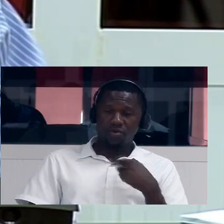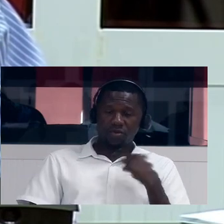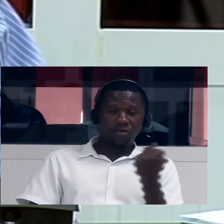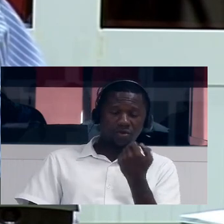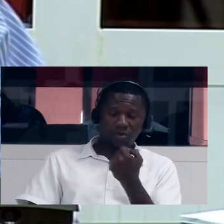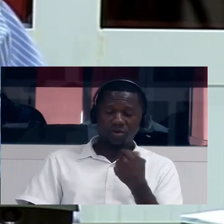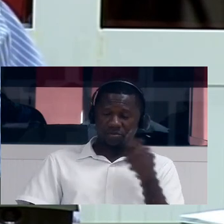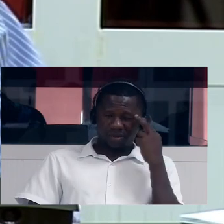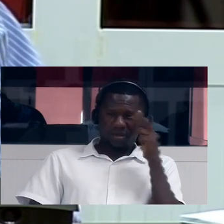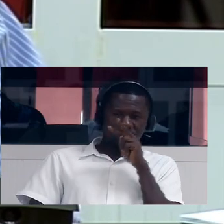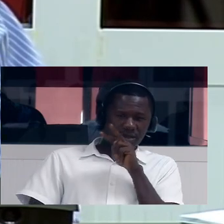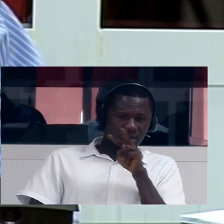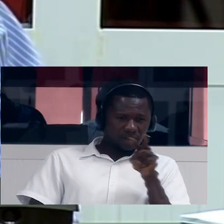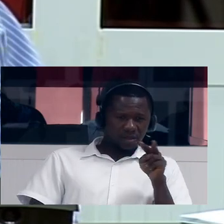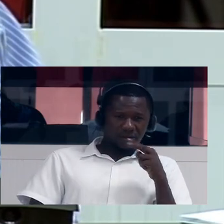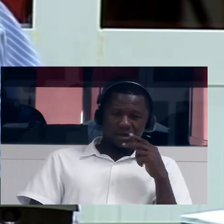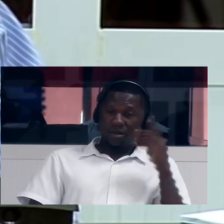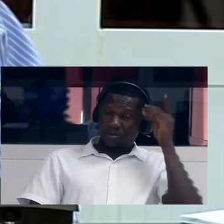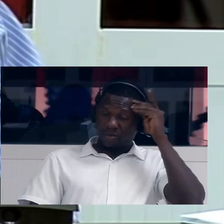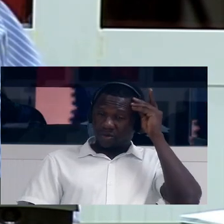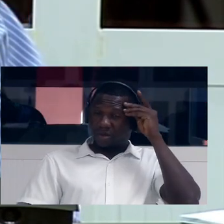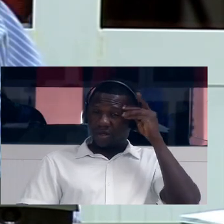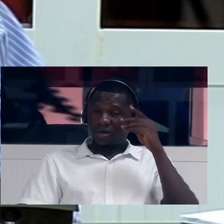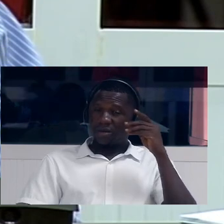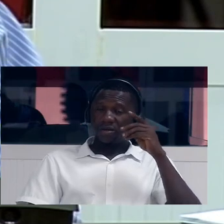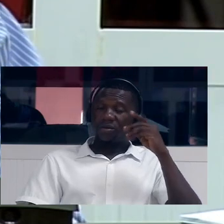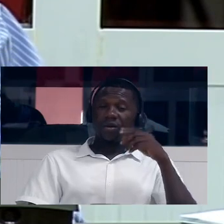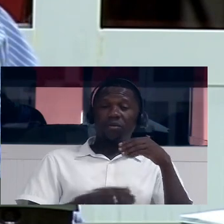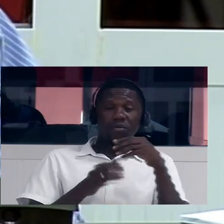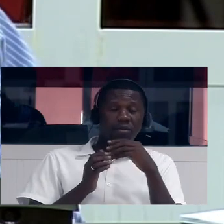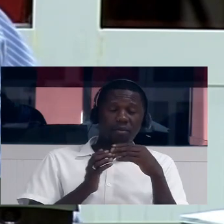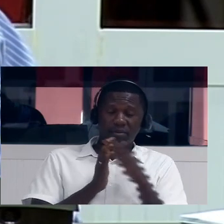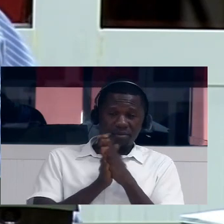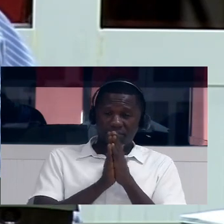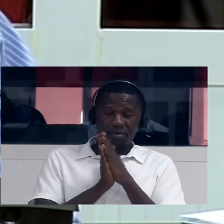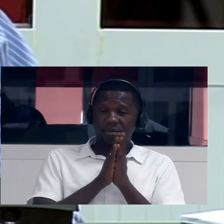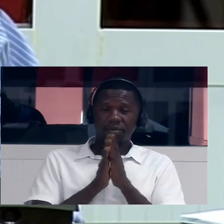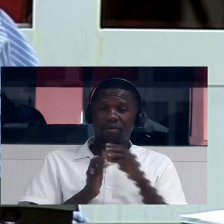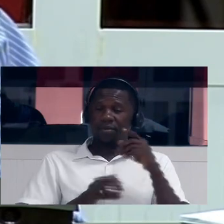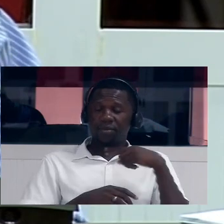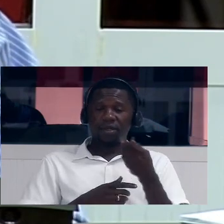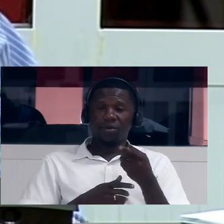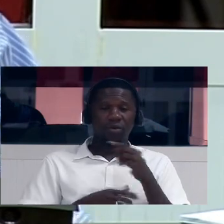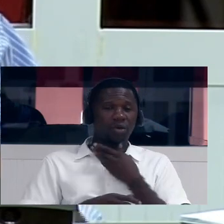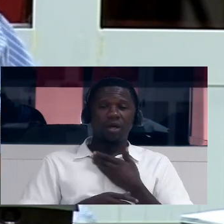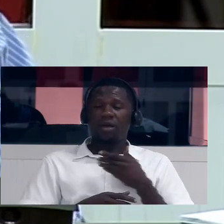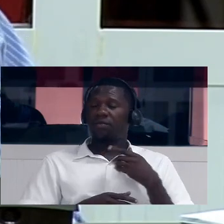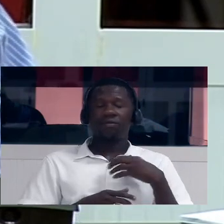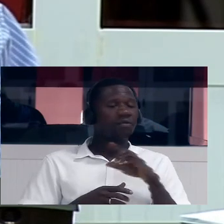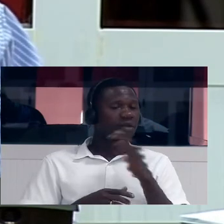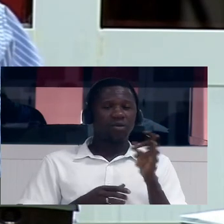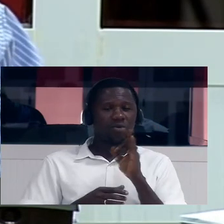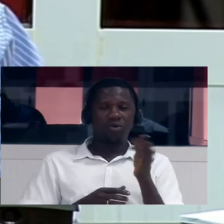realized that the opposition political parties were not getting on very well with the police. I thought I wanted to correct